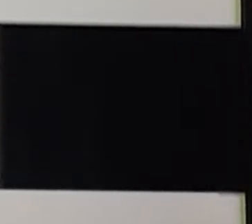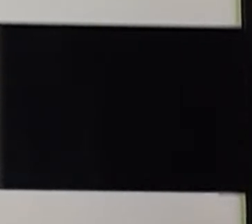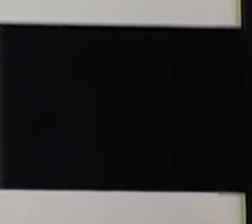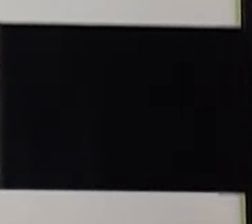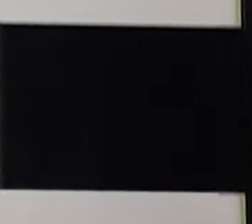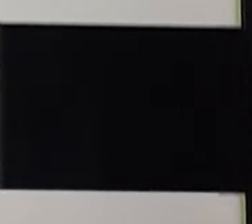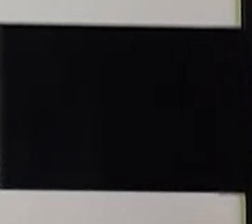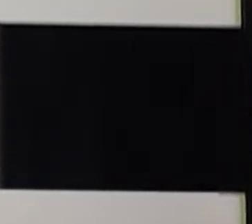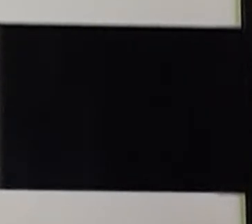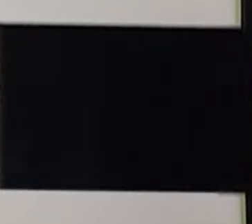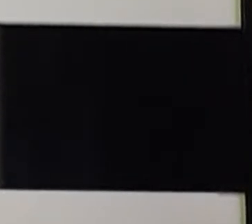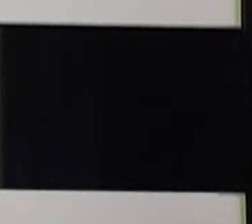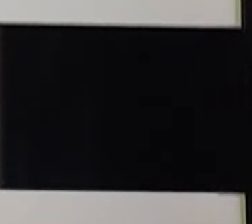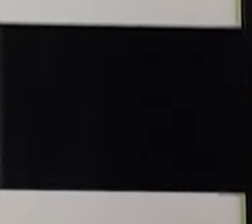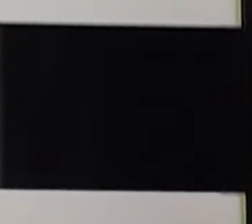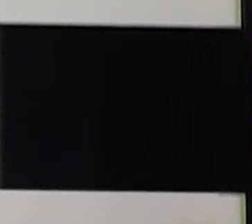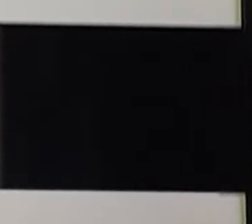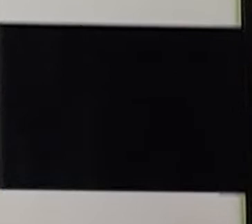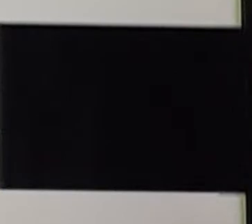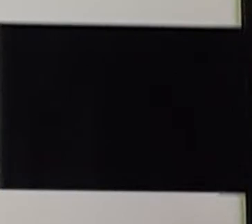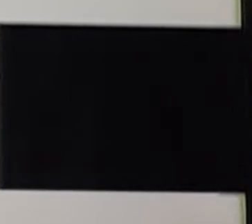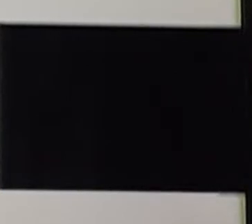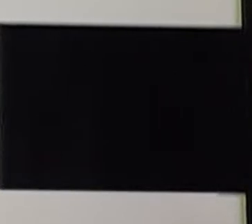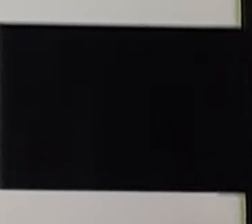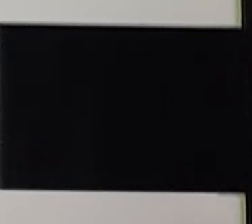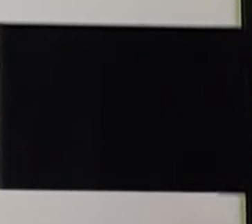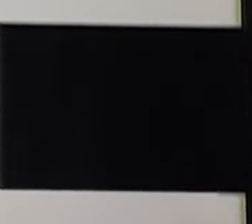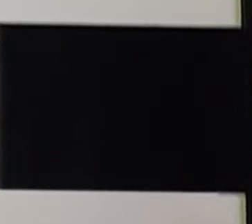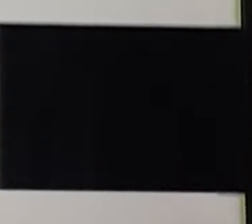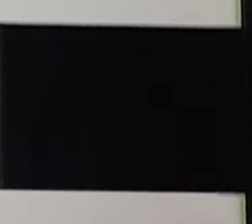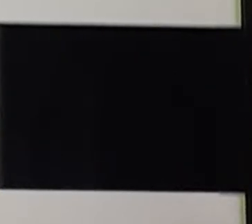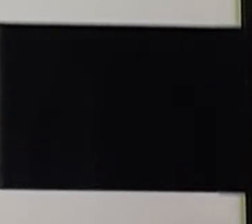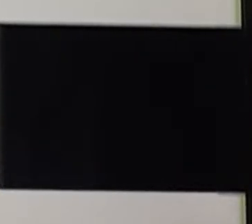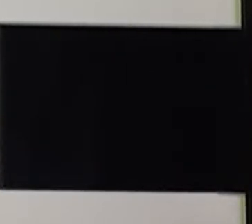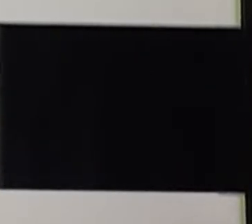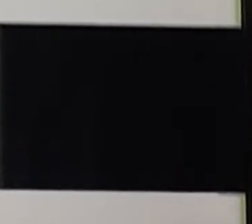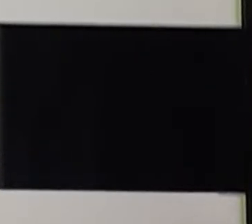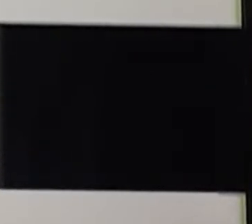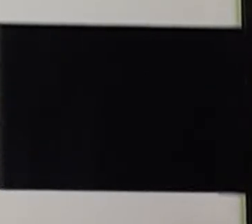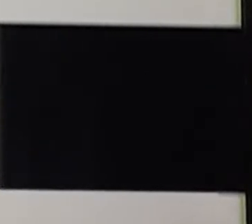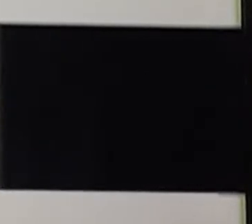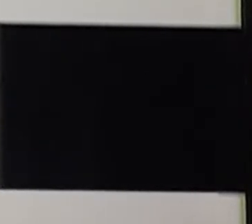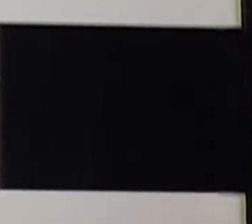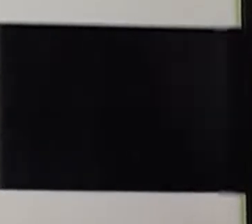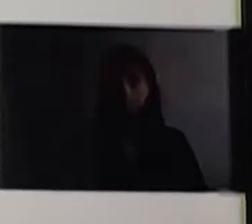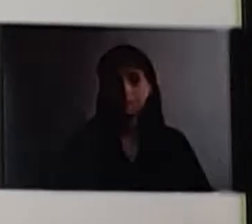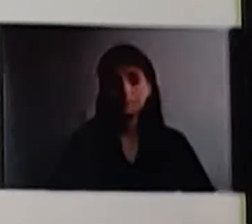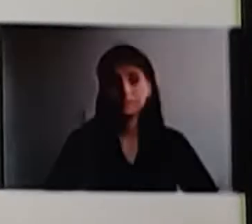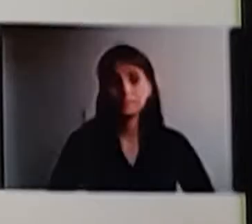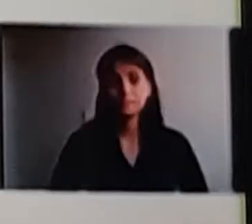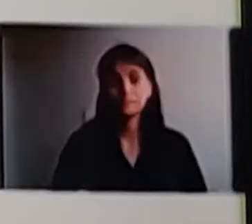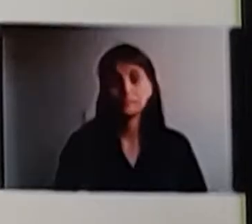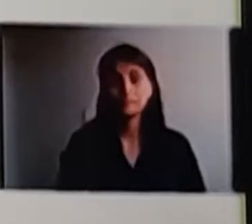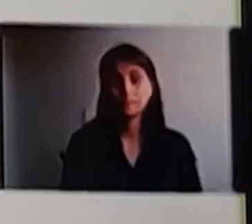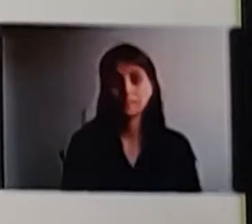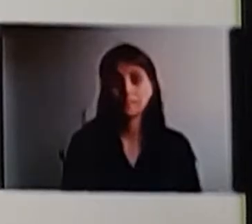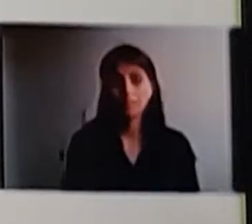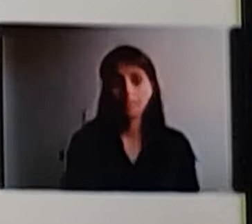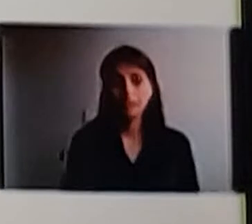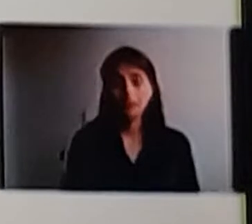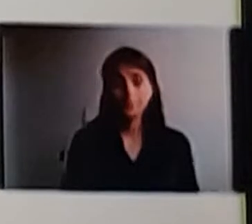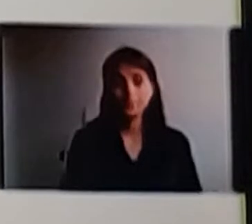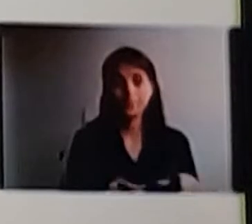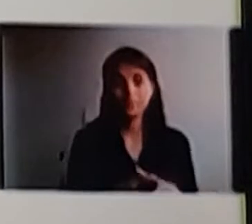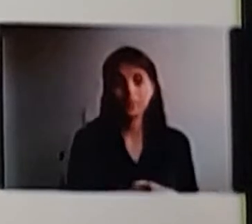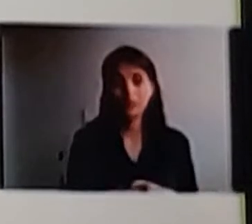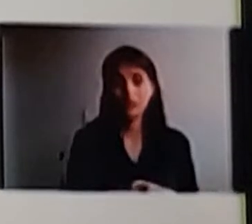L-shaped ramp. But because maybe this very long area, so maybe you don't have the area, so you can use